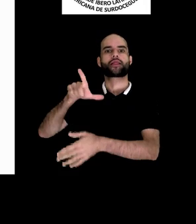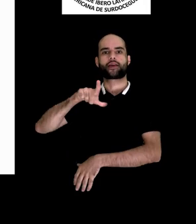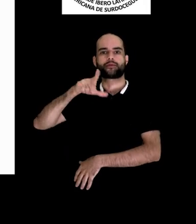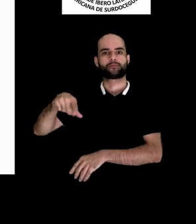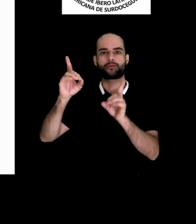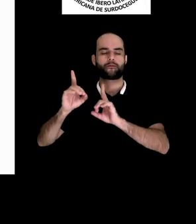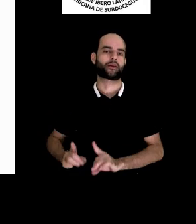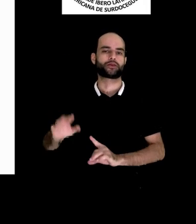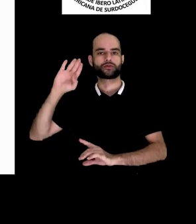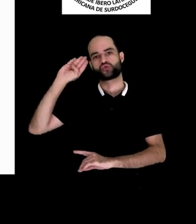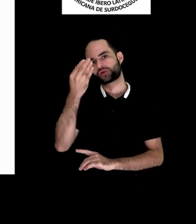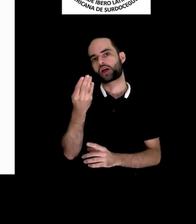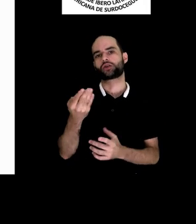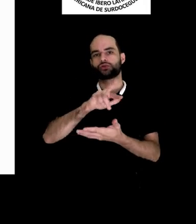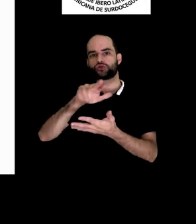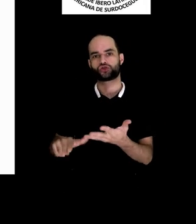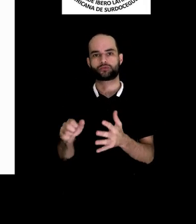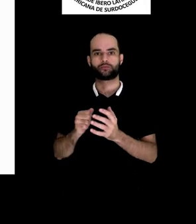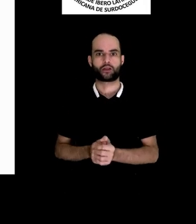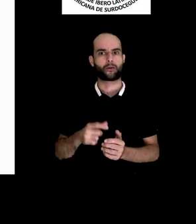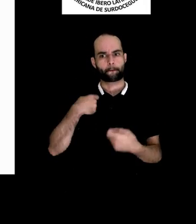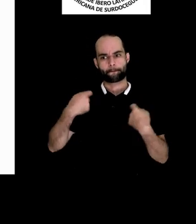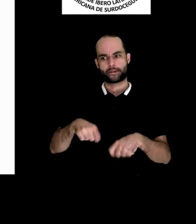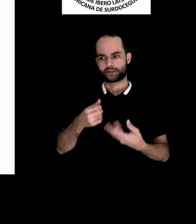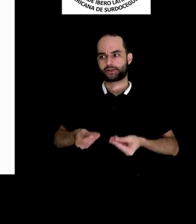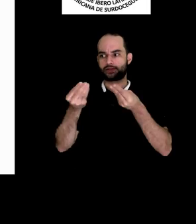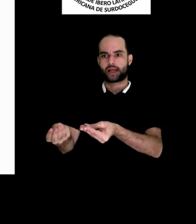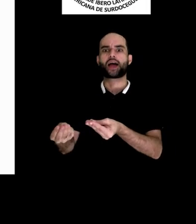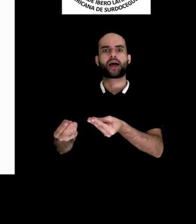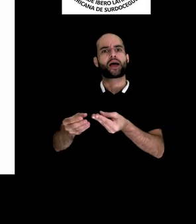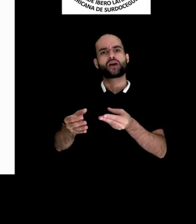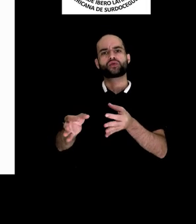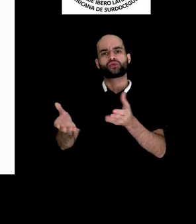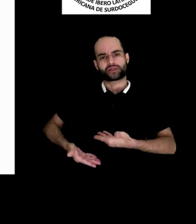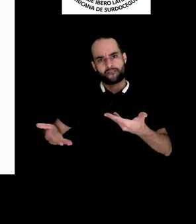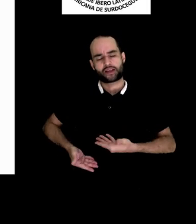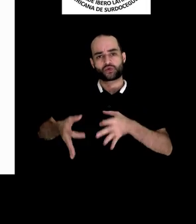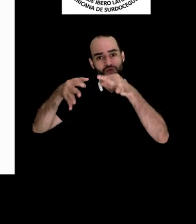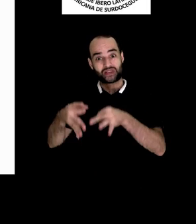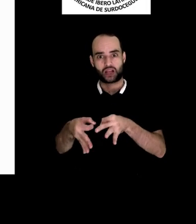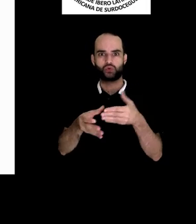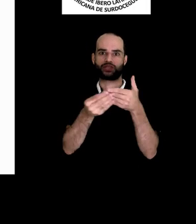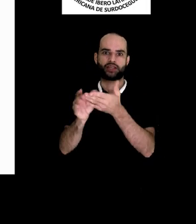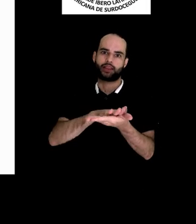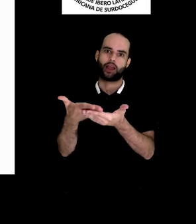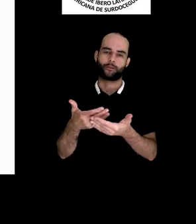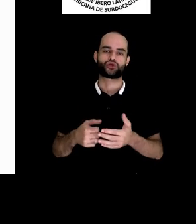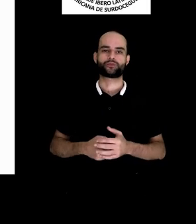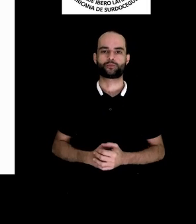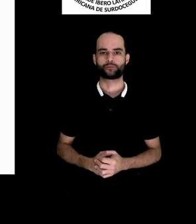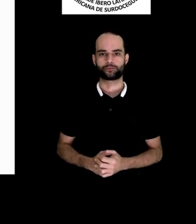provide support to students. On the second, ensure the availability of resource